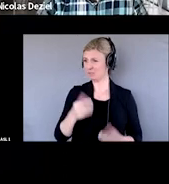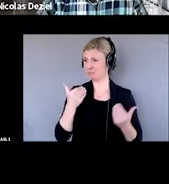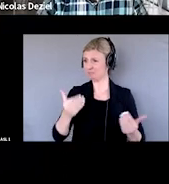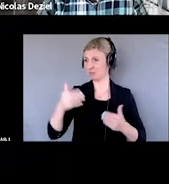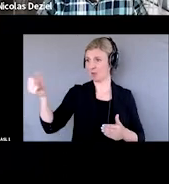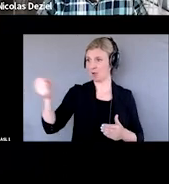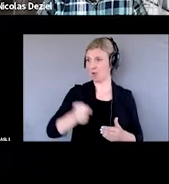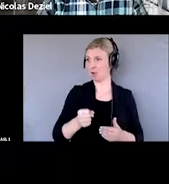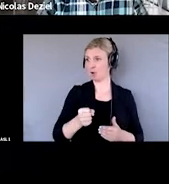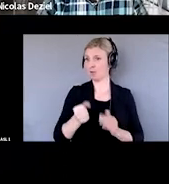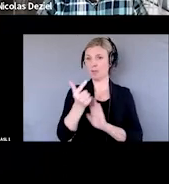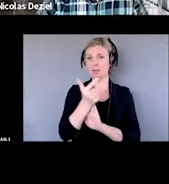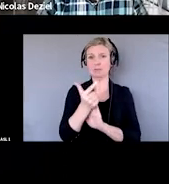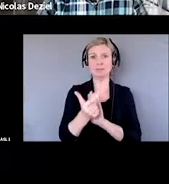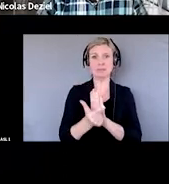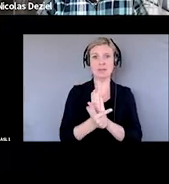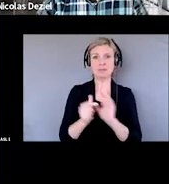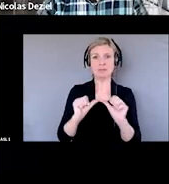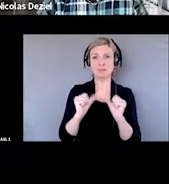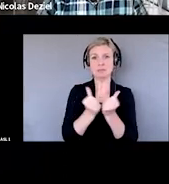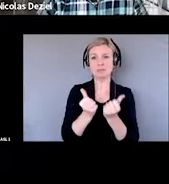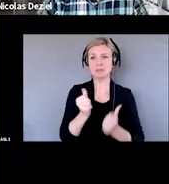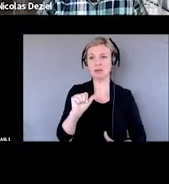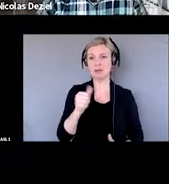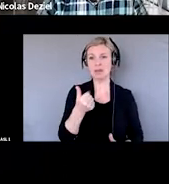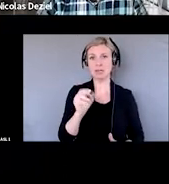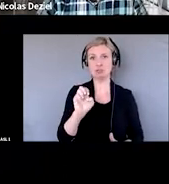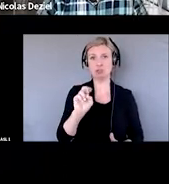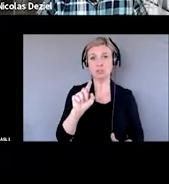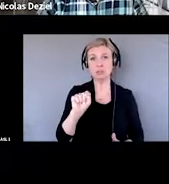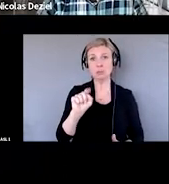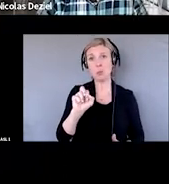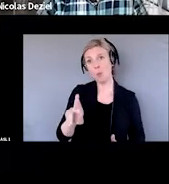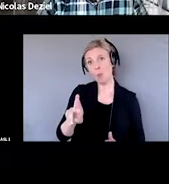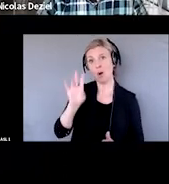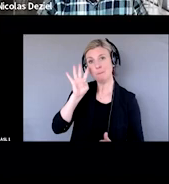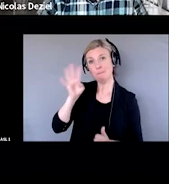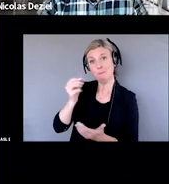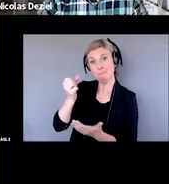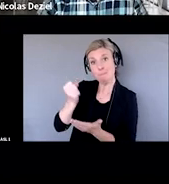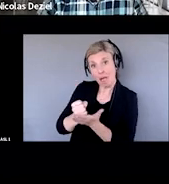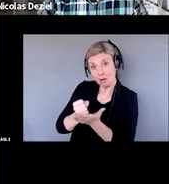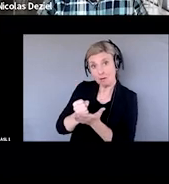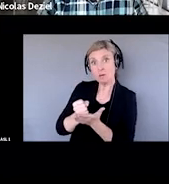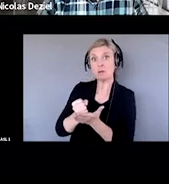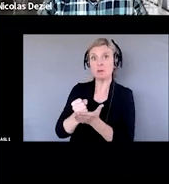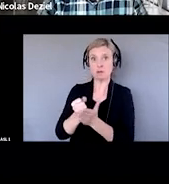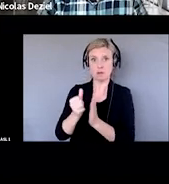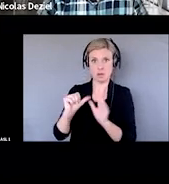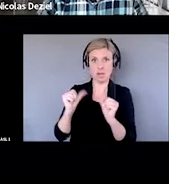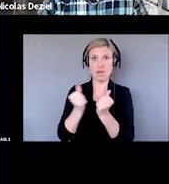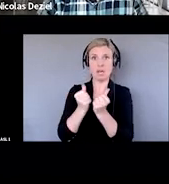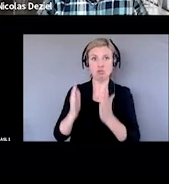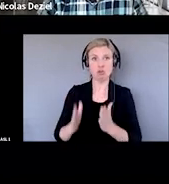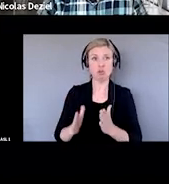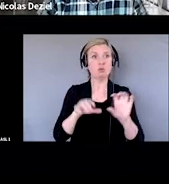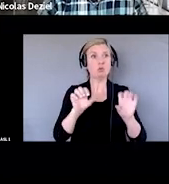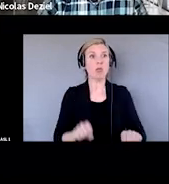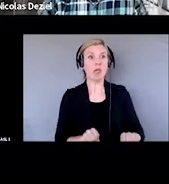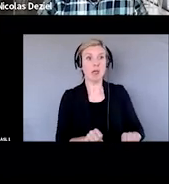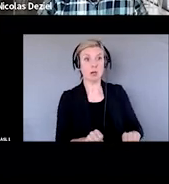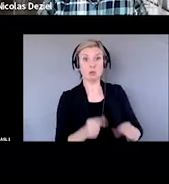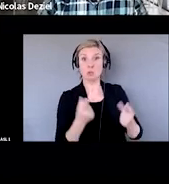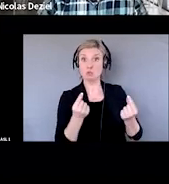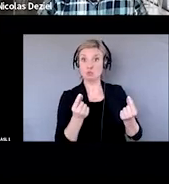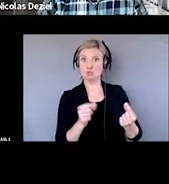agent, or a trademark agent, or a lawyer, you can turn to the resources you see on screen, either the Canadian Bar Association for a lawyer